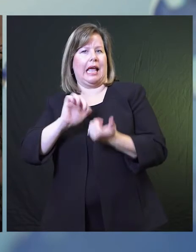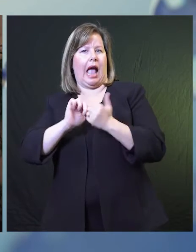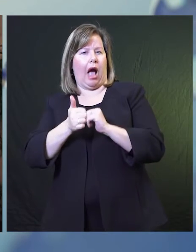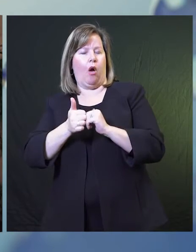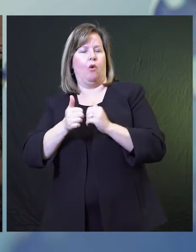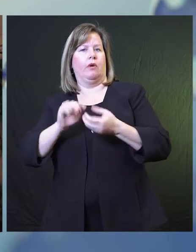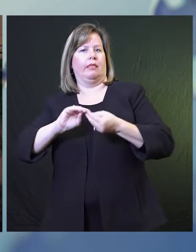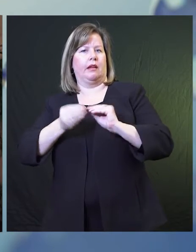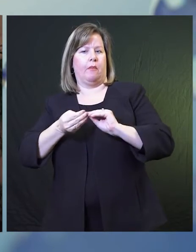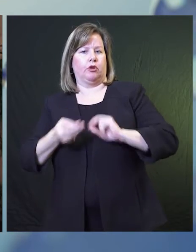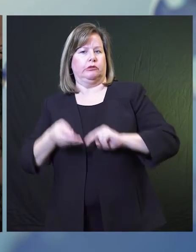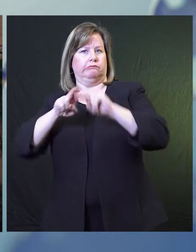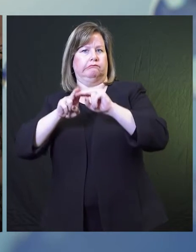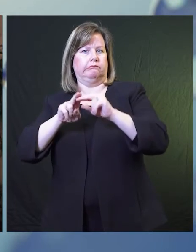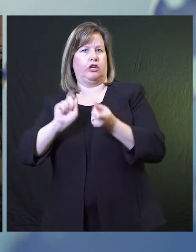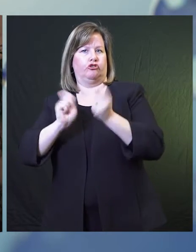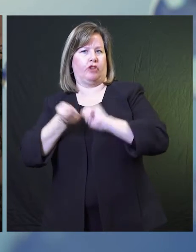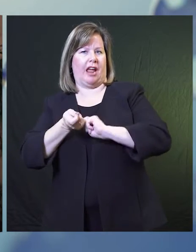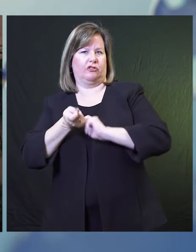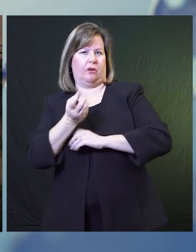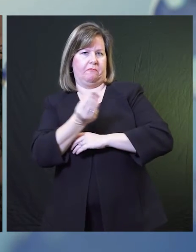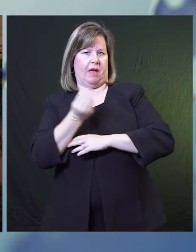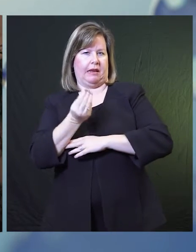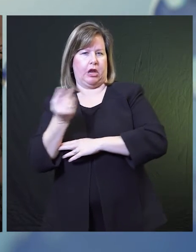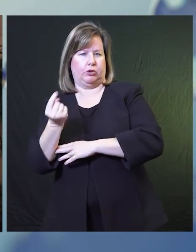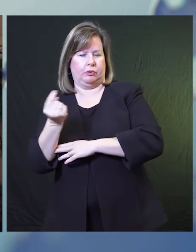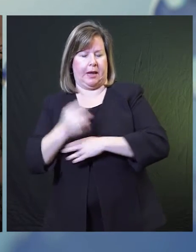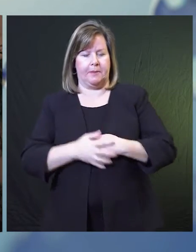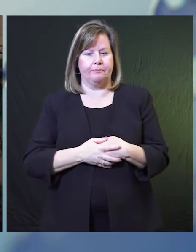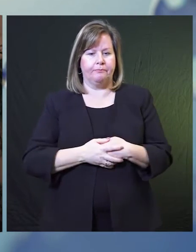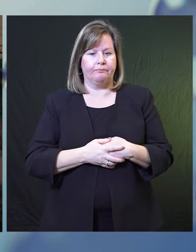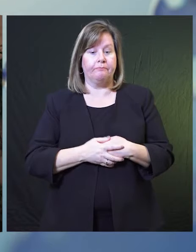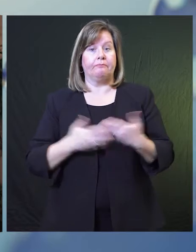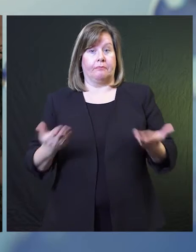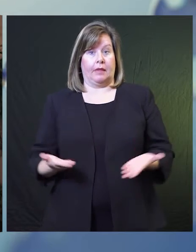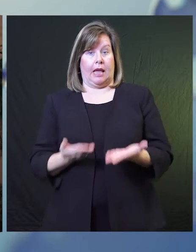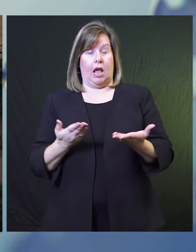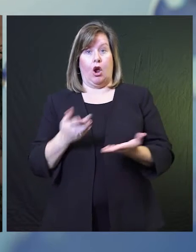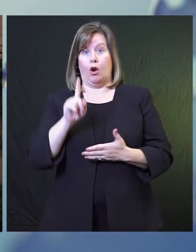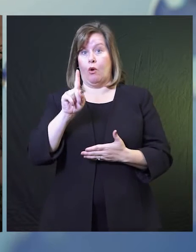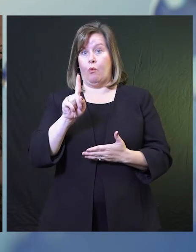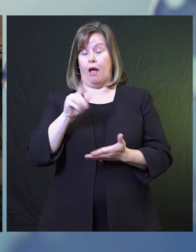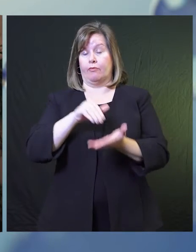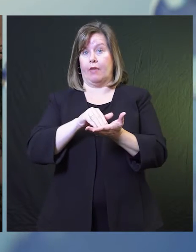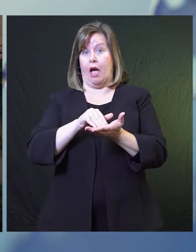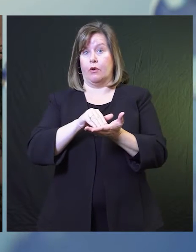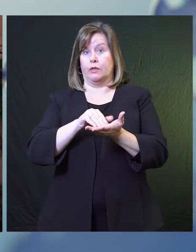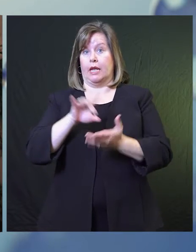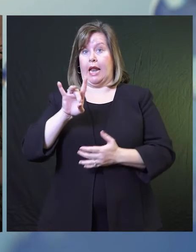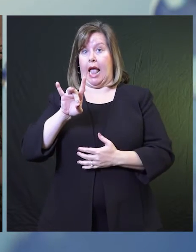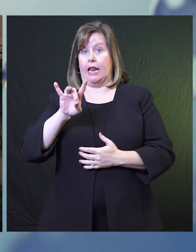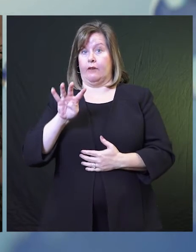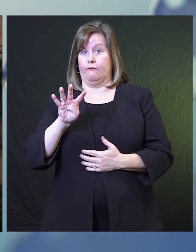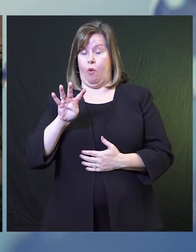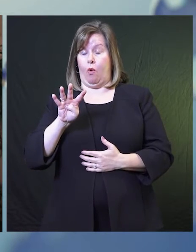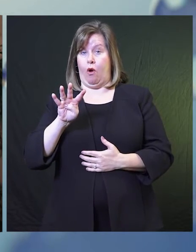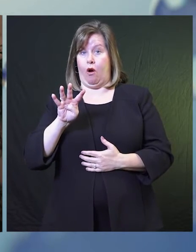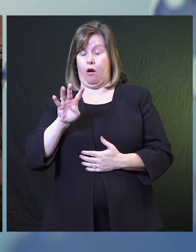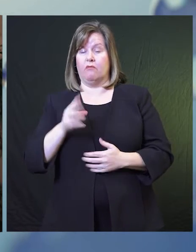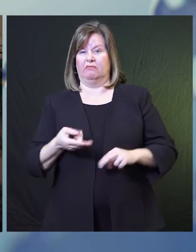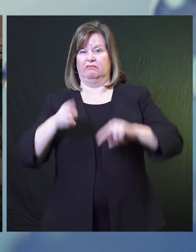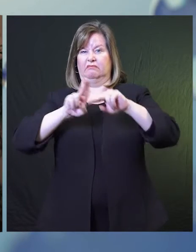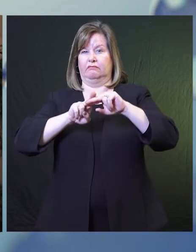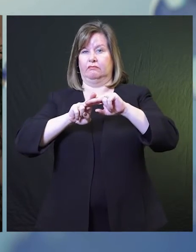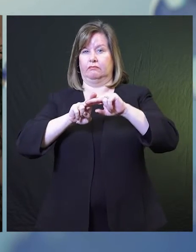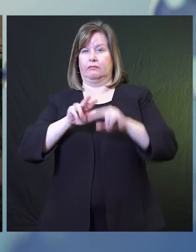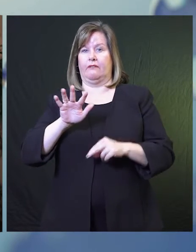Monday and Tuesday. Here in Kent County, as of this morning, we're at 1,084 cases, which is an increase of